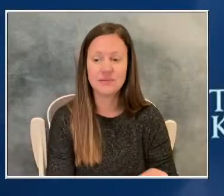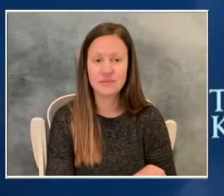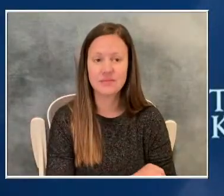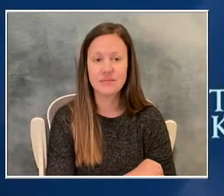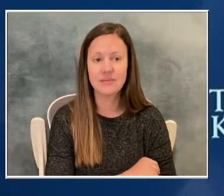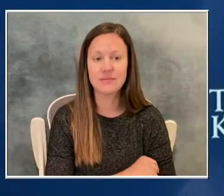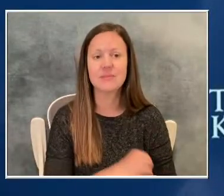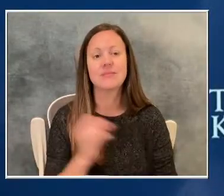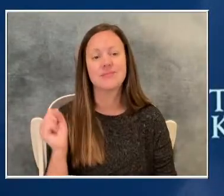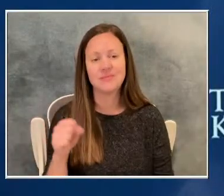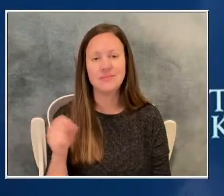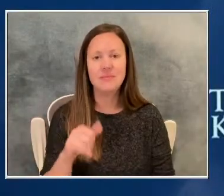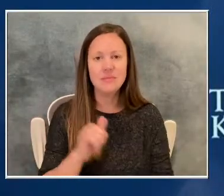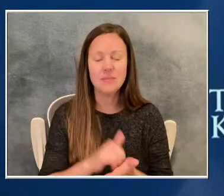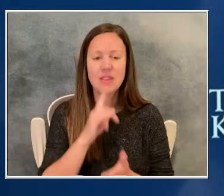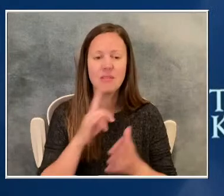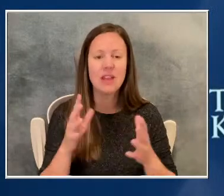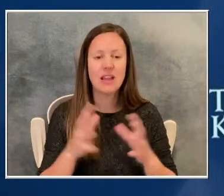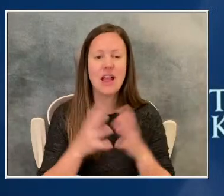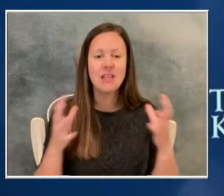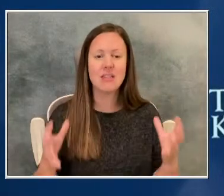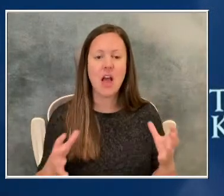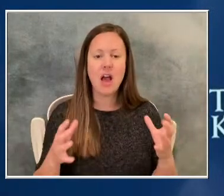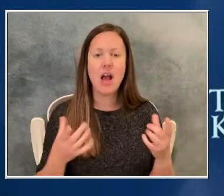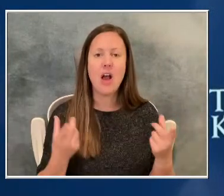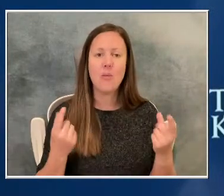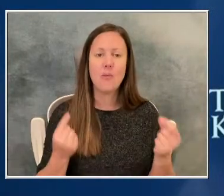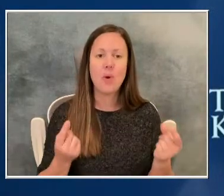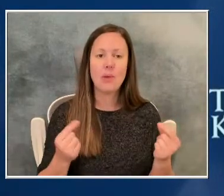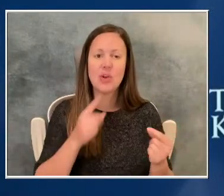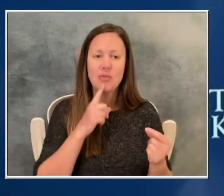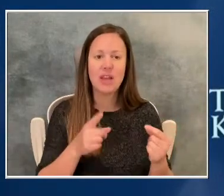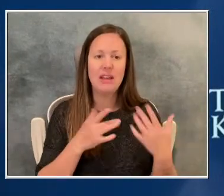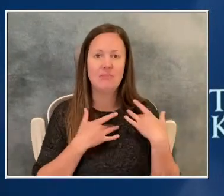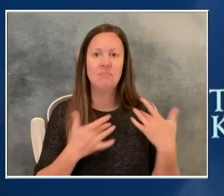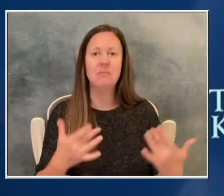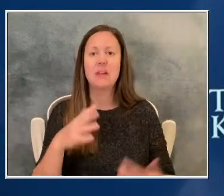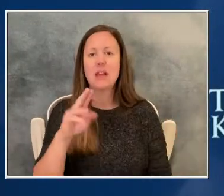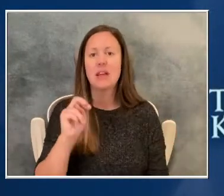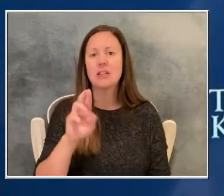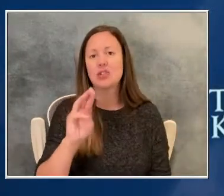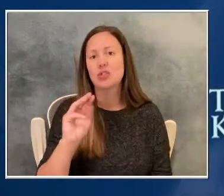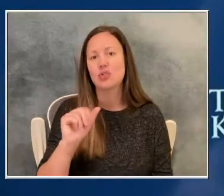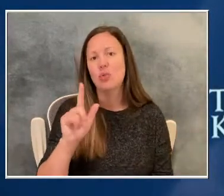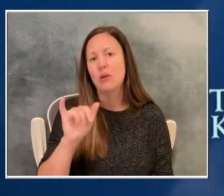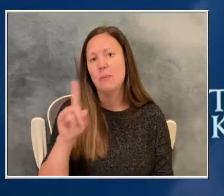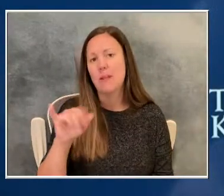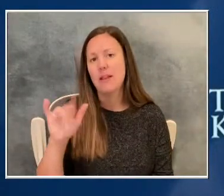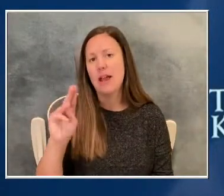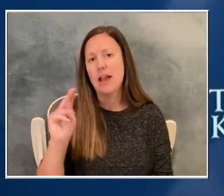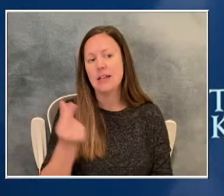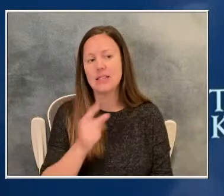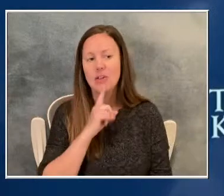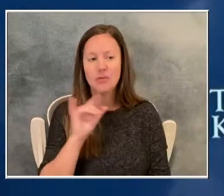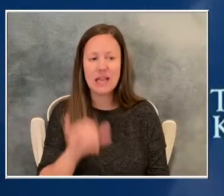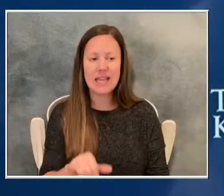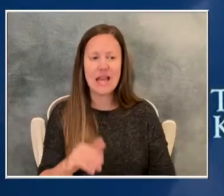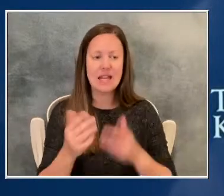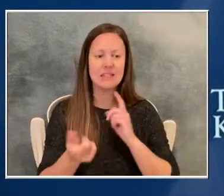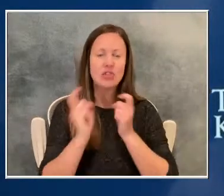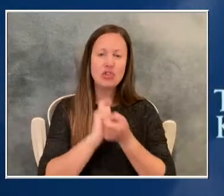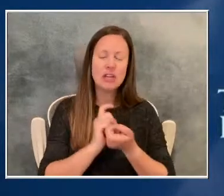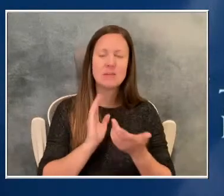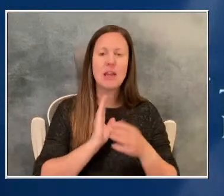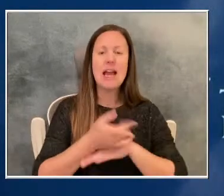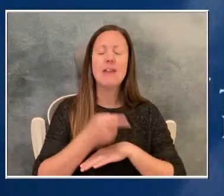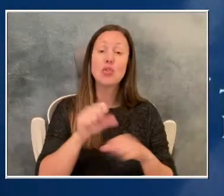of what we do, is normalizing that it's such an adjustment after you've worked so hard to